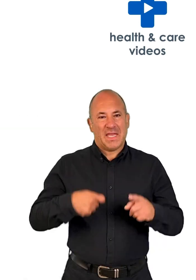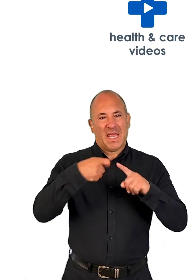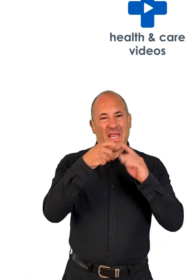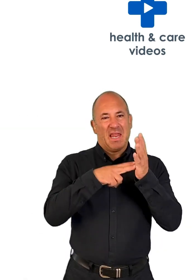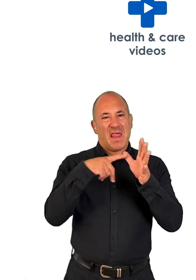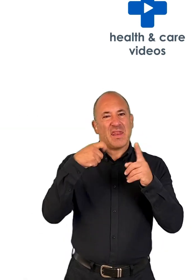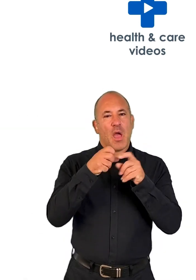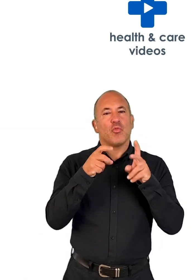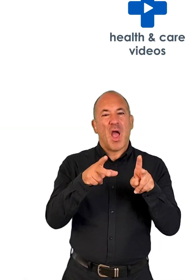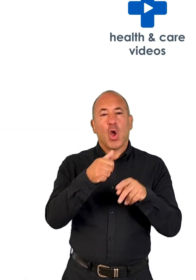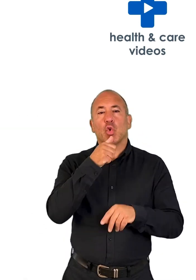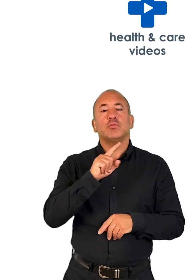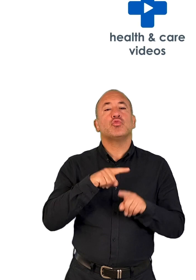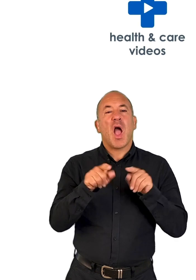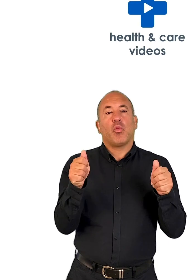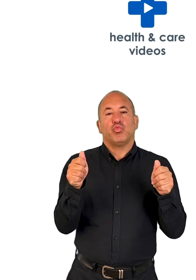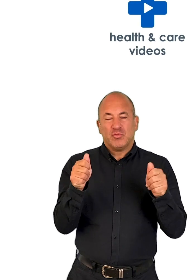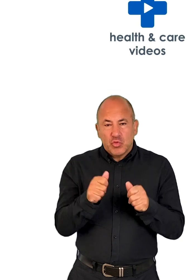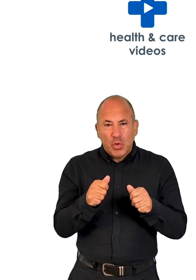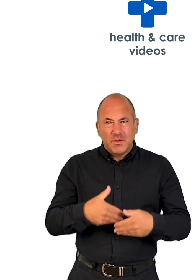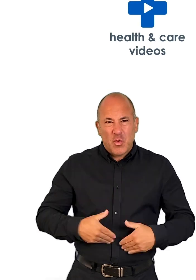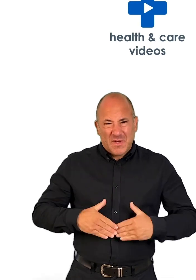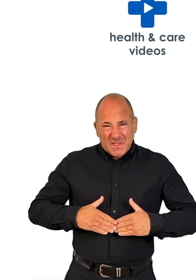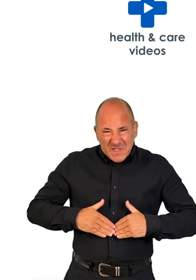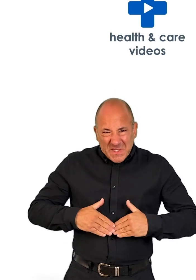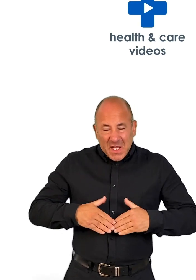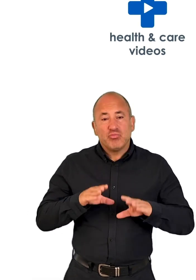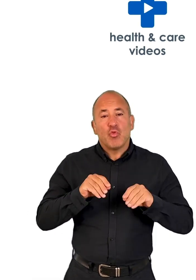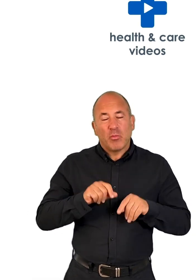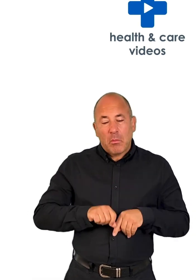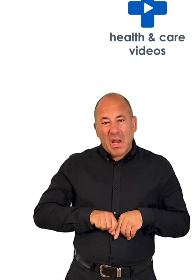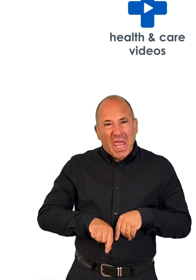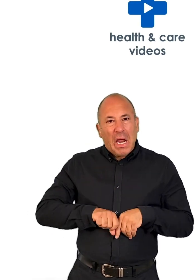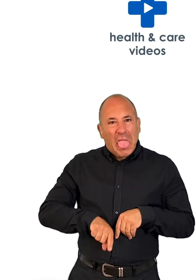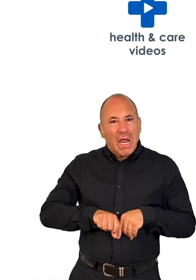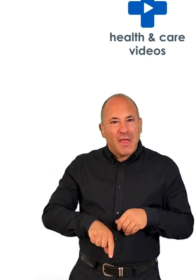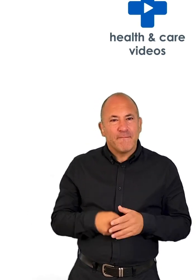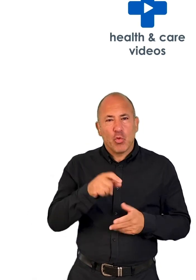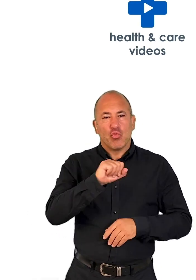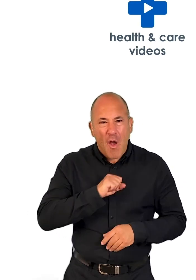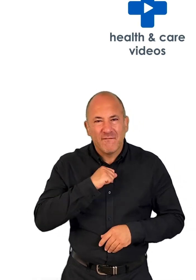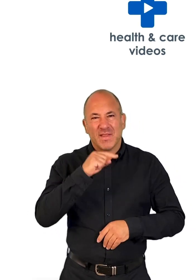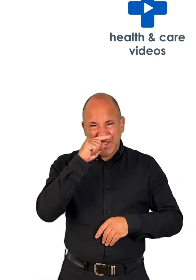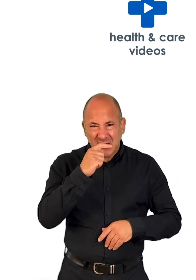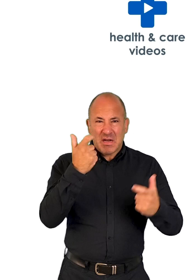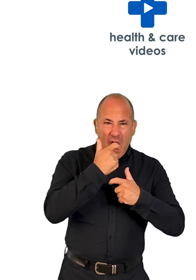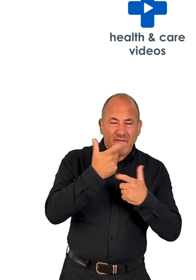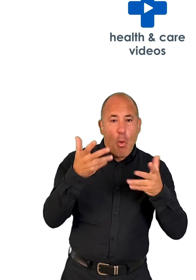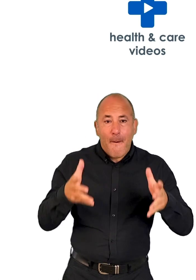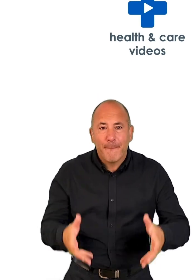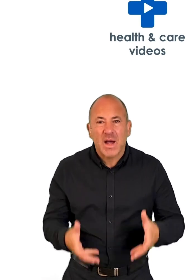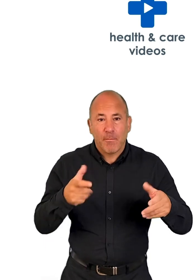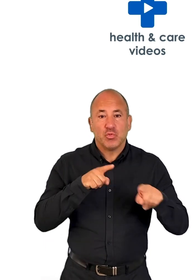The knack technique can be used to try and reduce straining of the pelvic floor and prevent leakage of urine. When you cough, sneeze, laugh or pick something